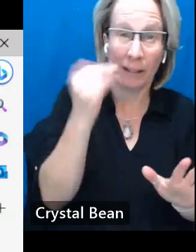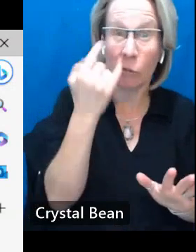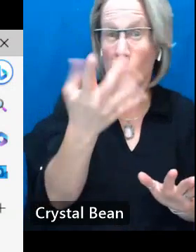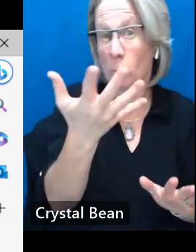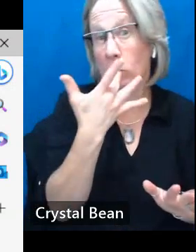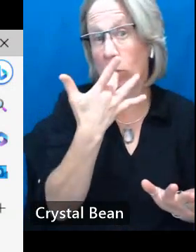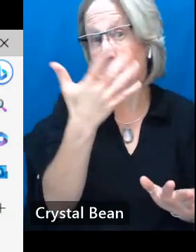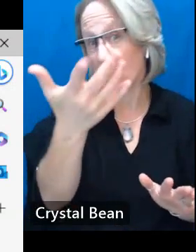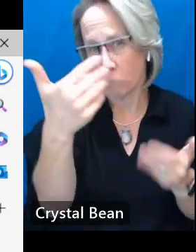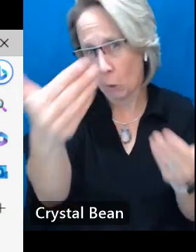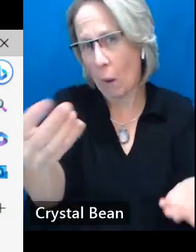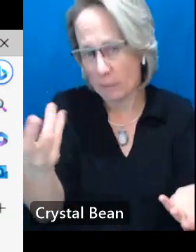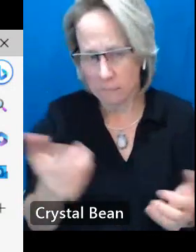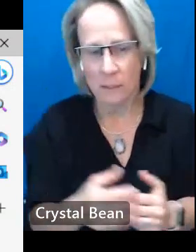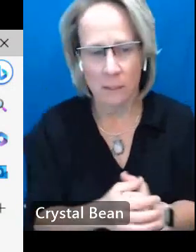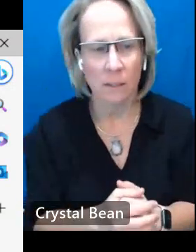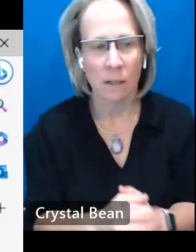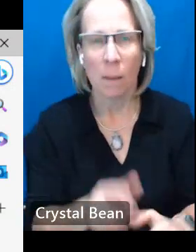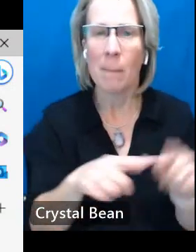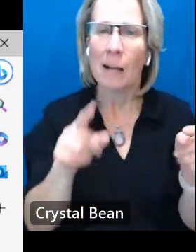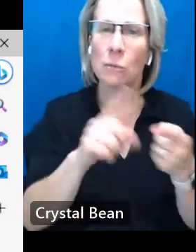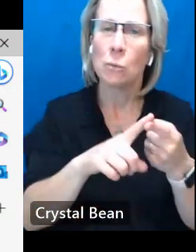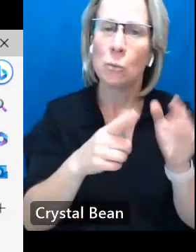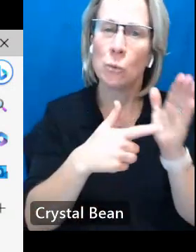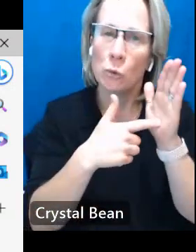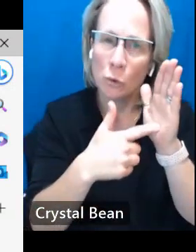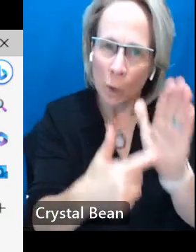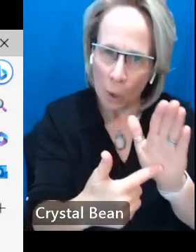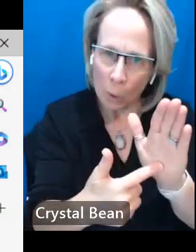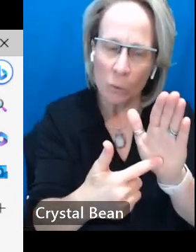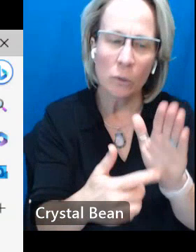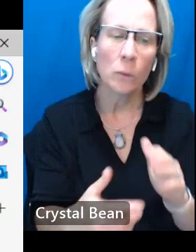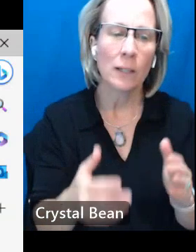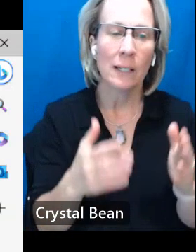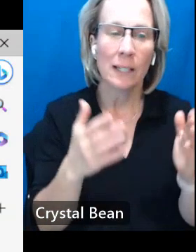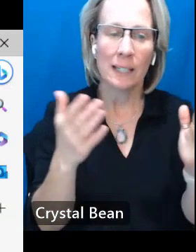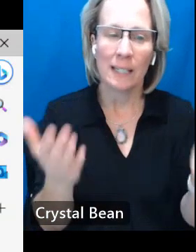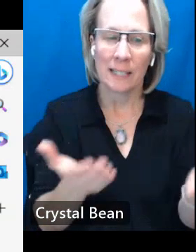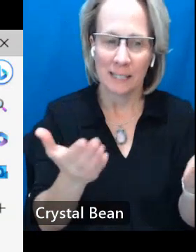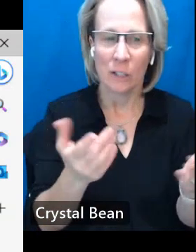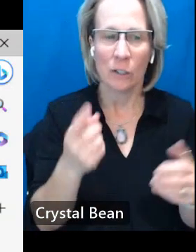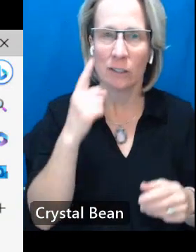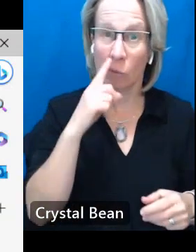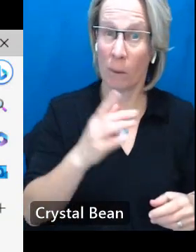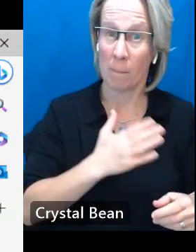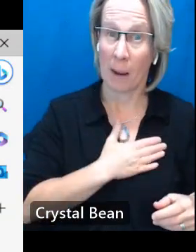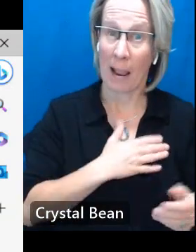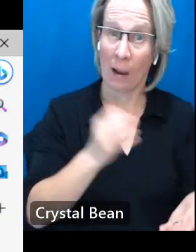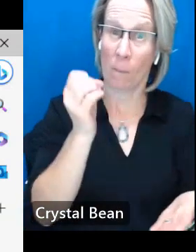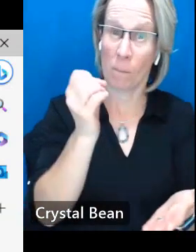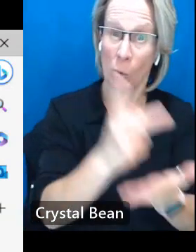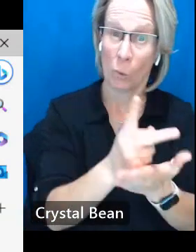So here, just as to show you guys, here's the button for my approval queue. So if I click on this,